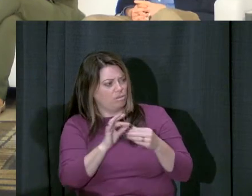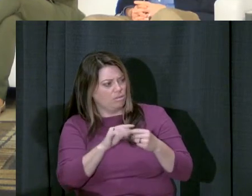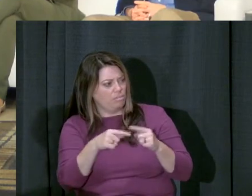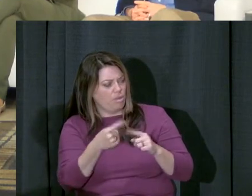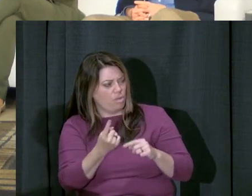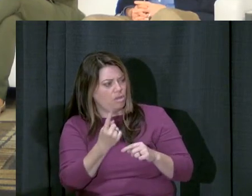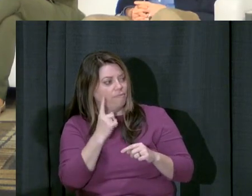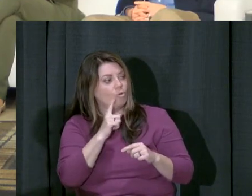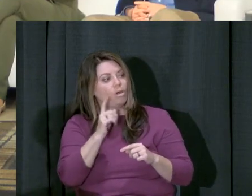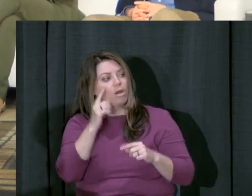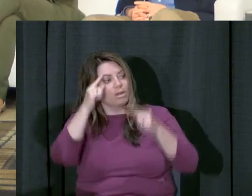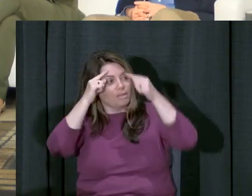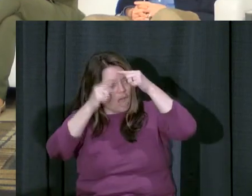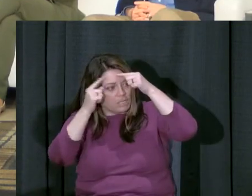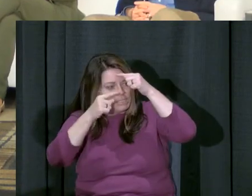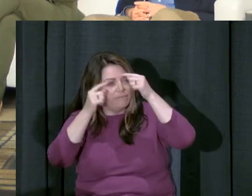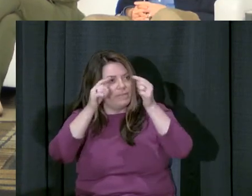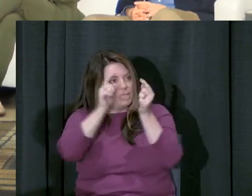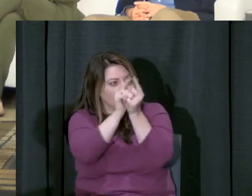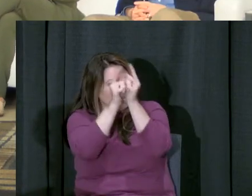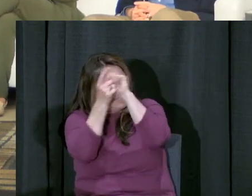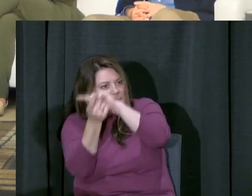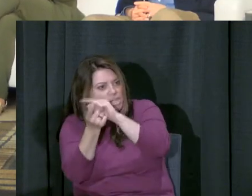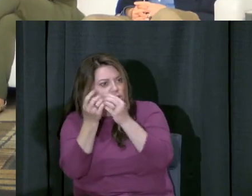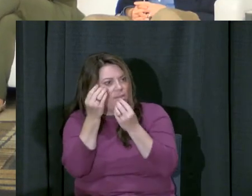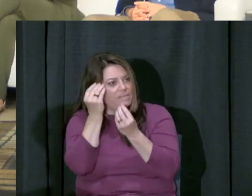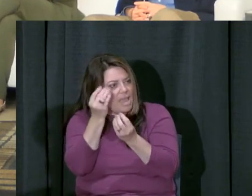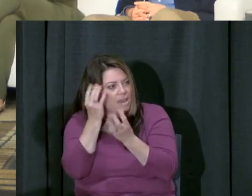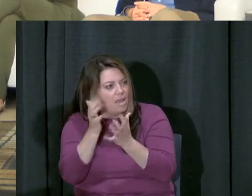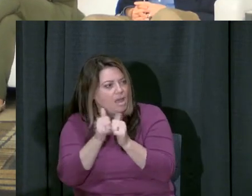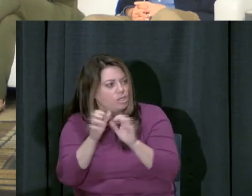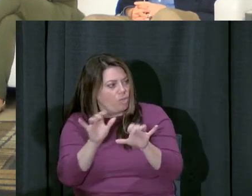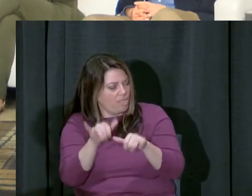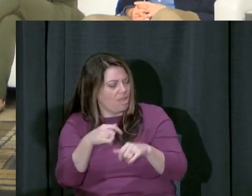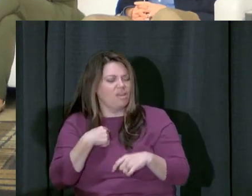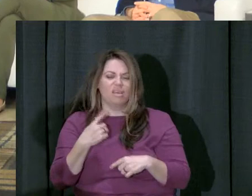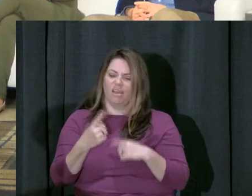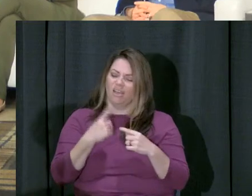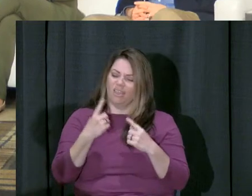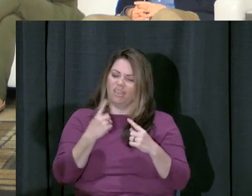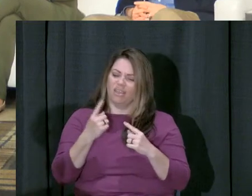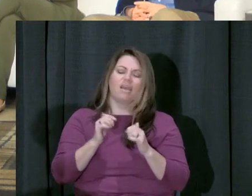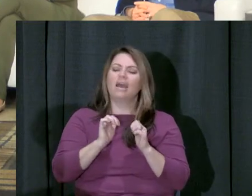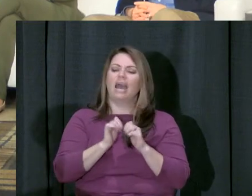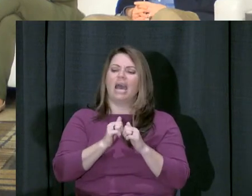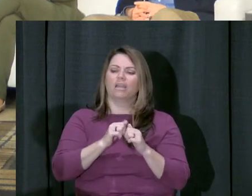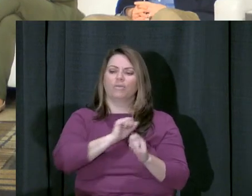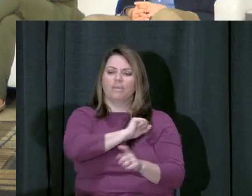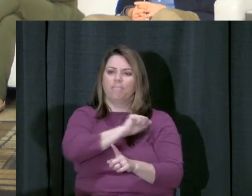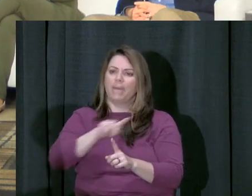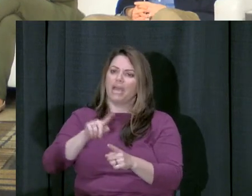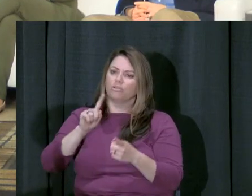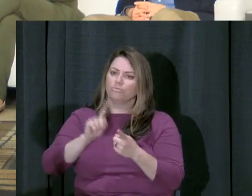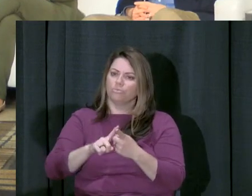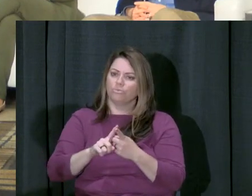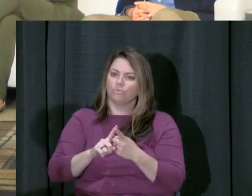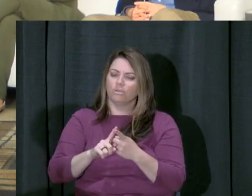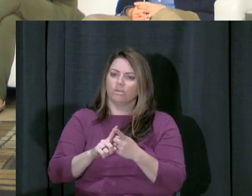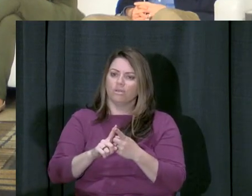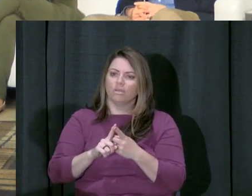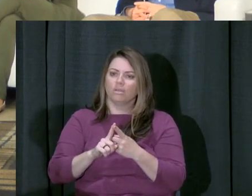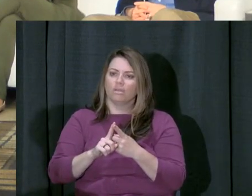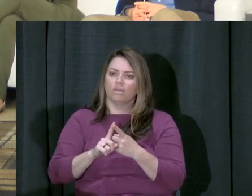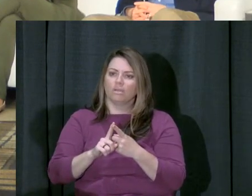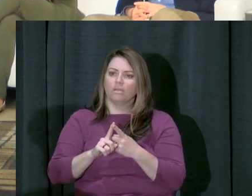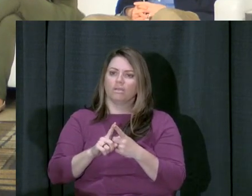of cognitive interpretation of data and how to do that. And I keep thinking, harkening back to the five weight days with Clayton Lewis, as to how